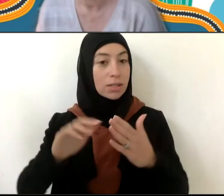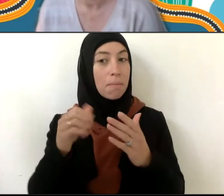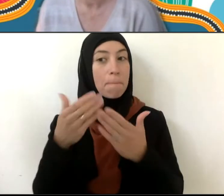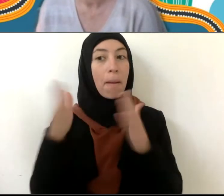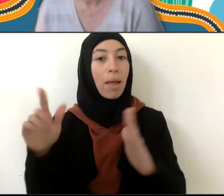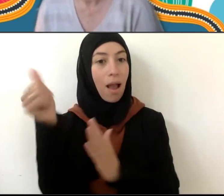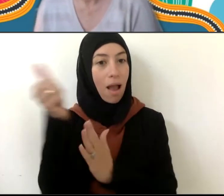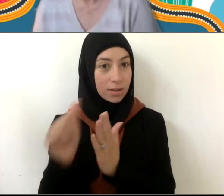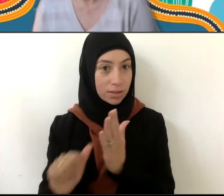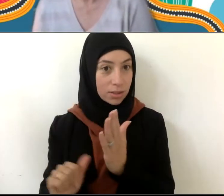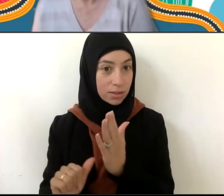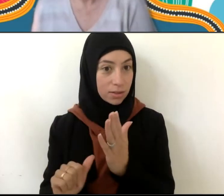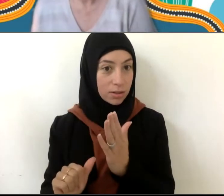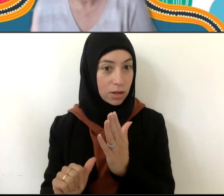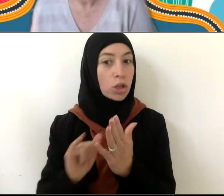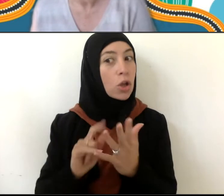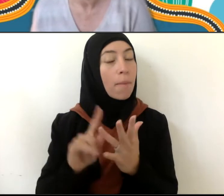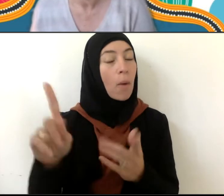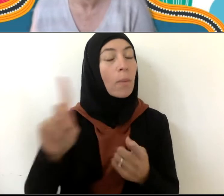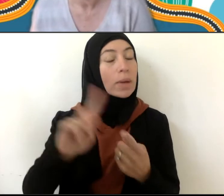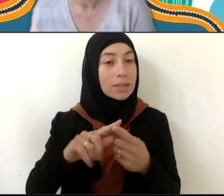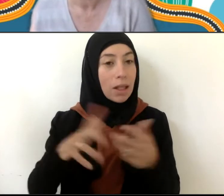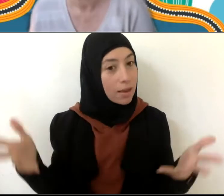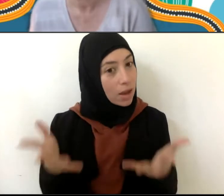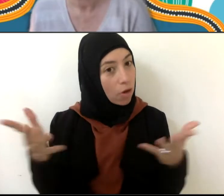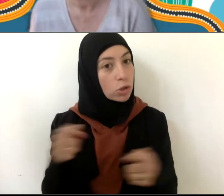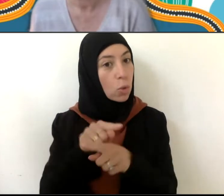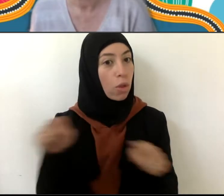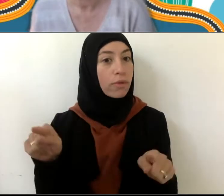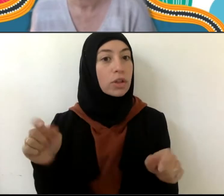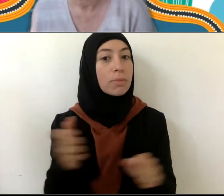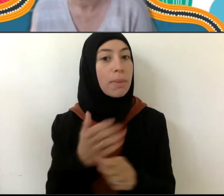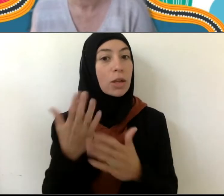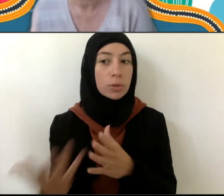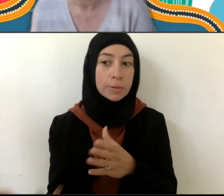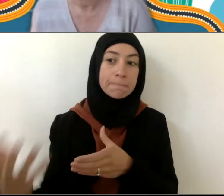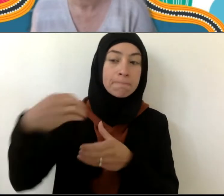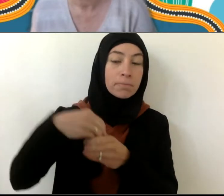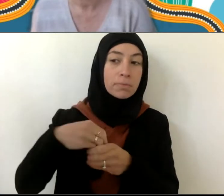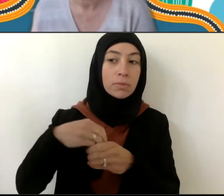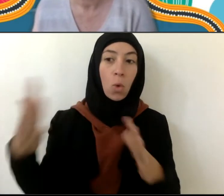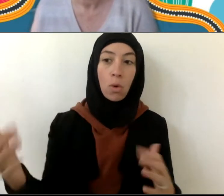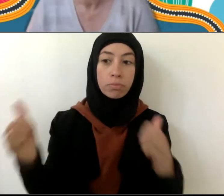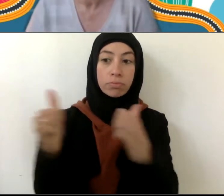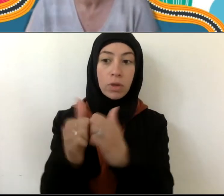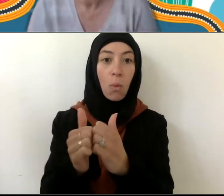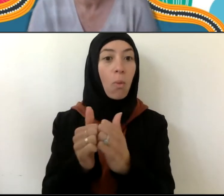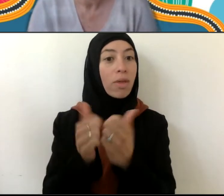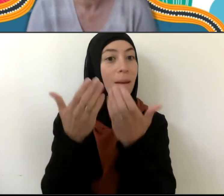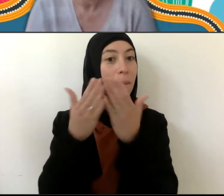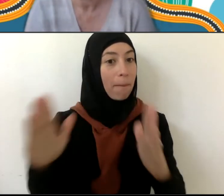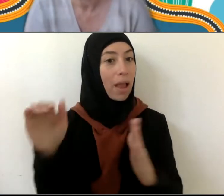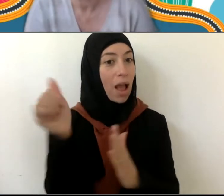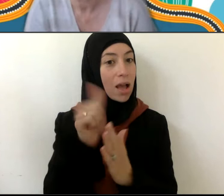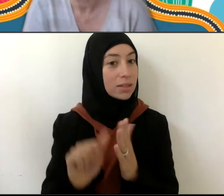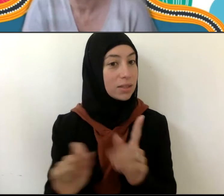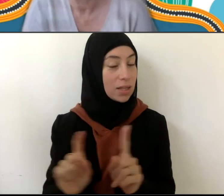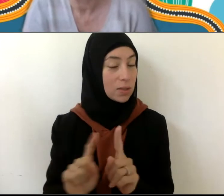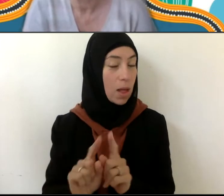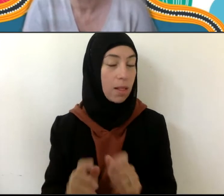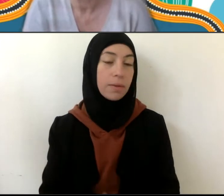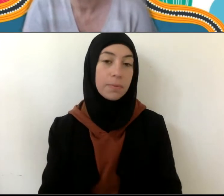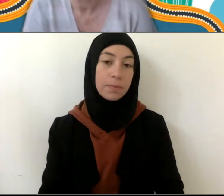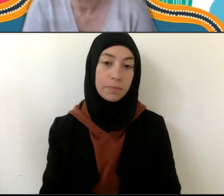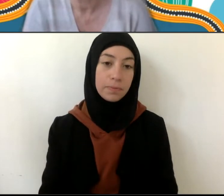are really encouraging you to team up with an experienced public artist. Another way that we've done this